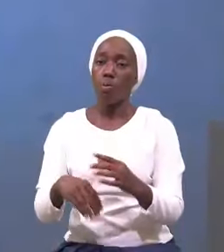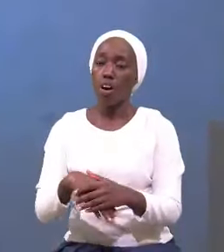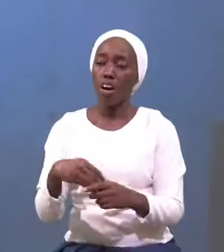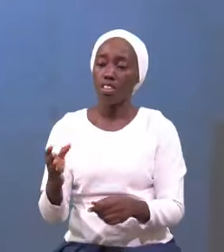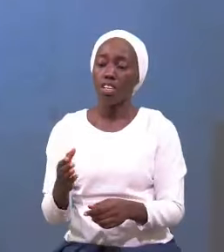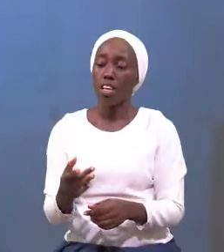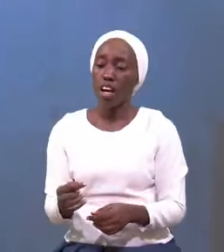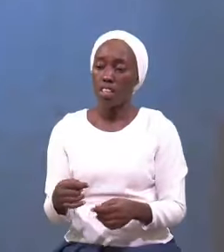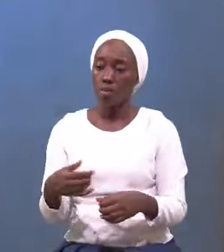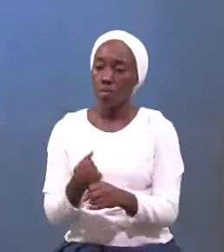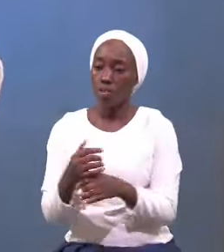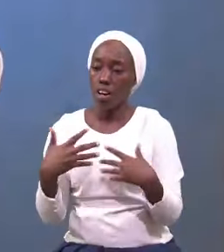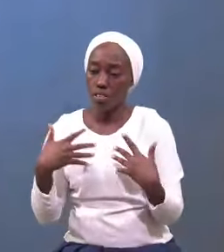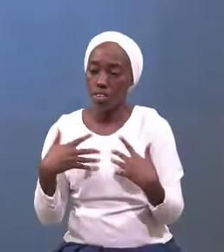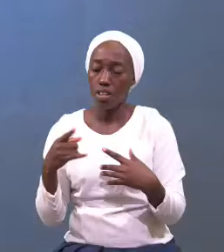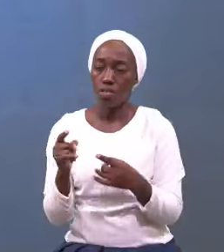collapse.